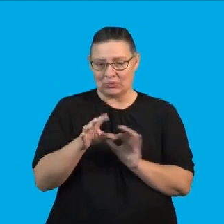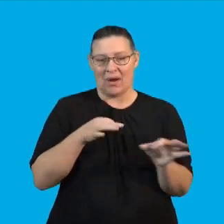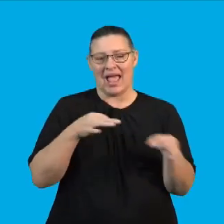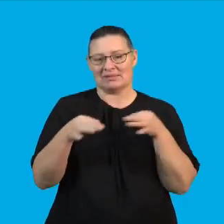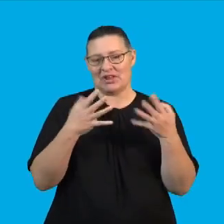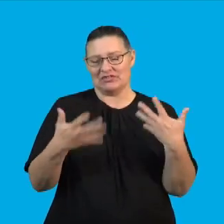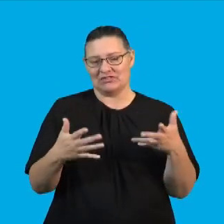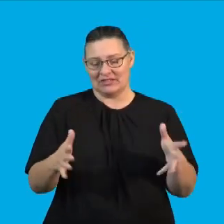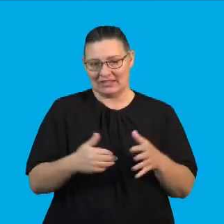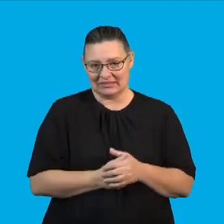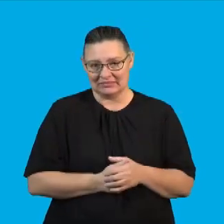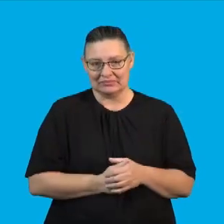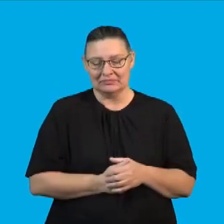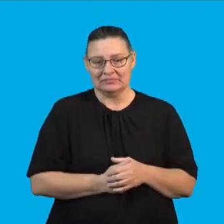question.